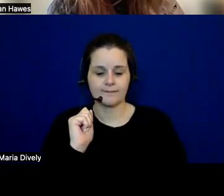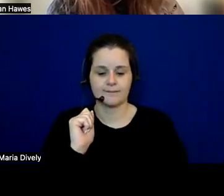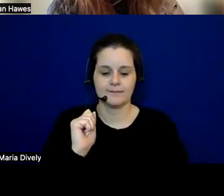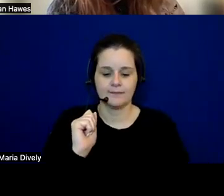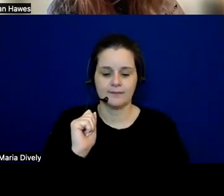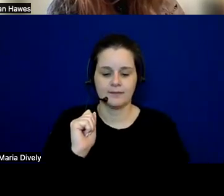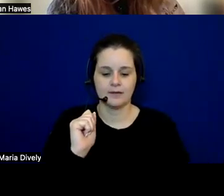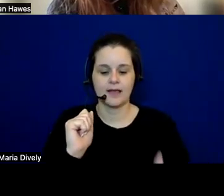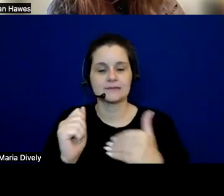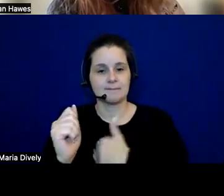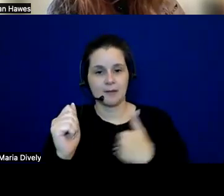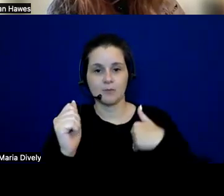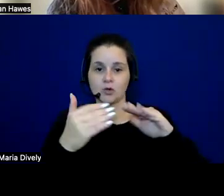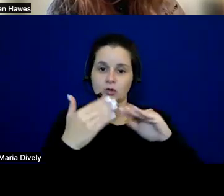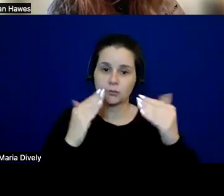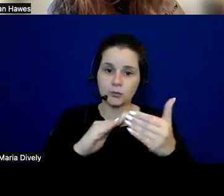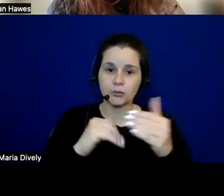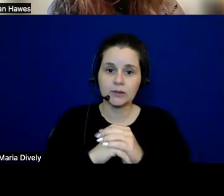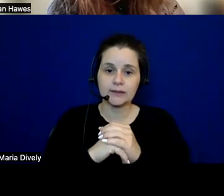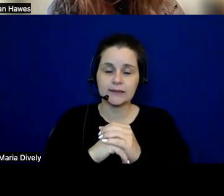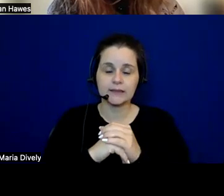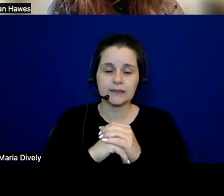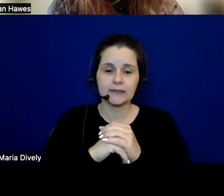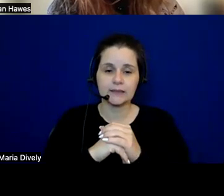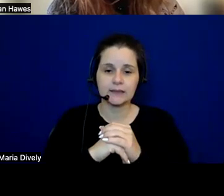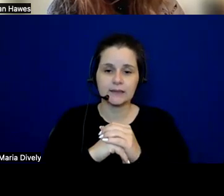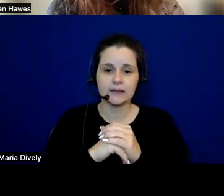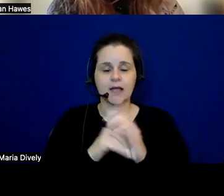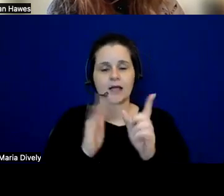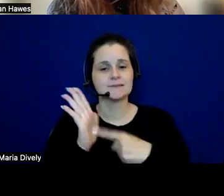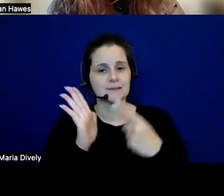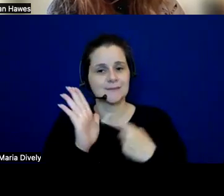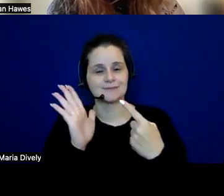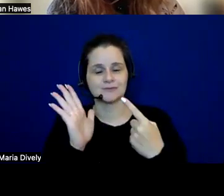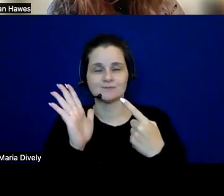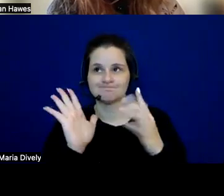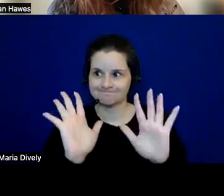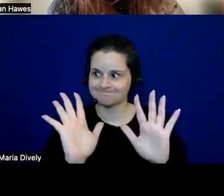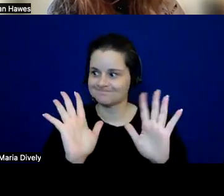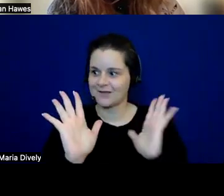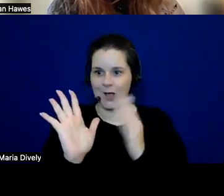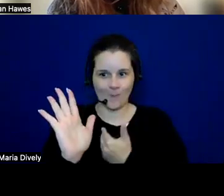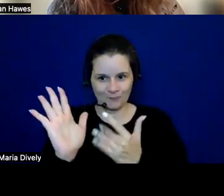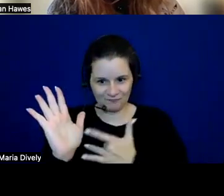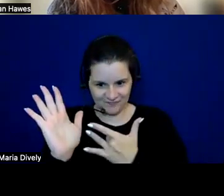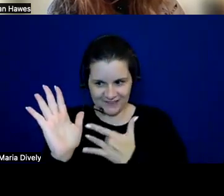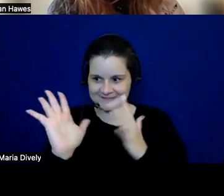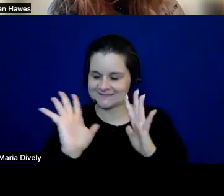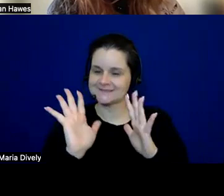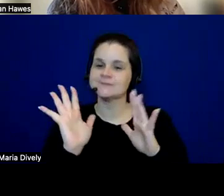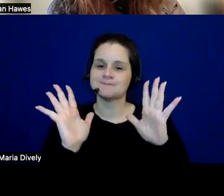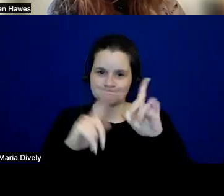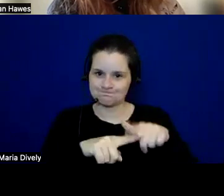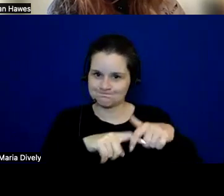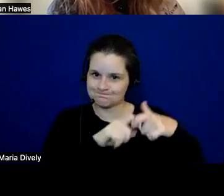as a member of the community and, how sometimes we have to put aside our own feelings, maybe,